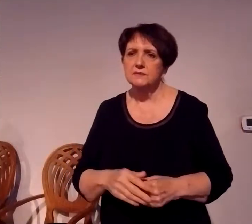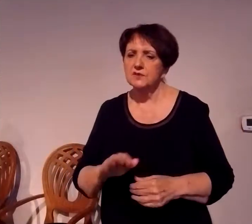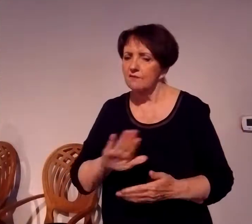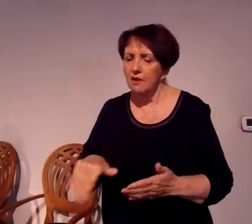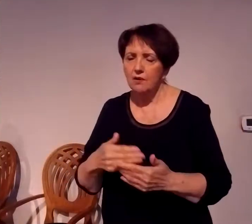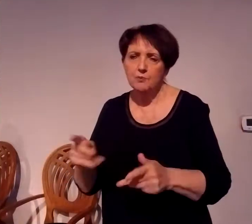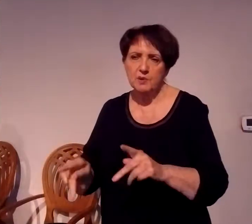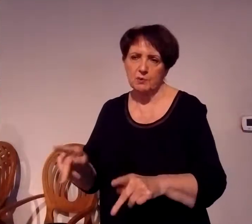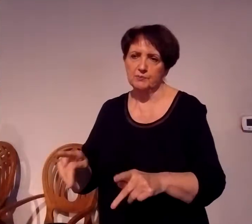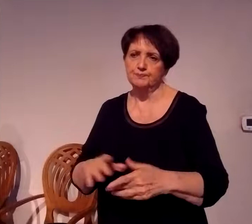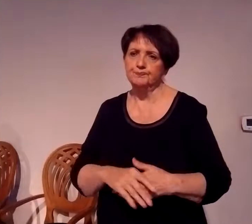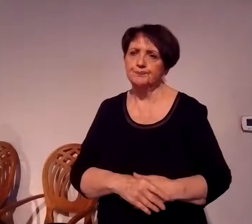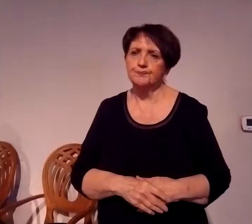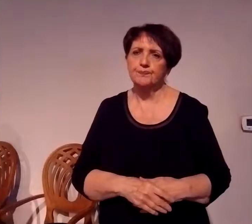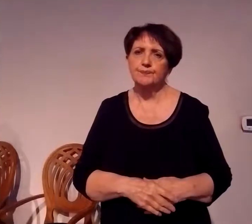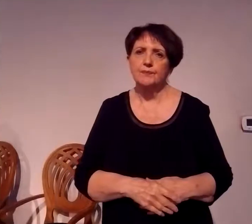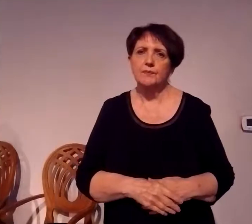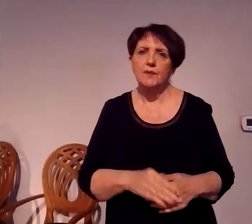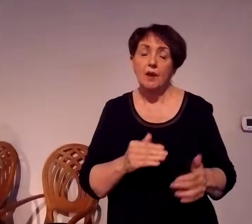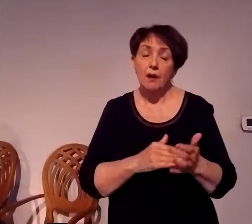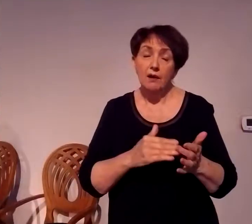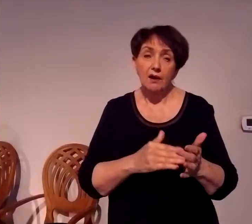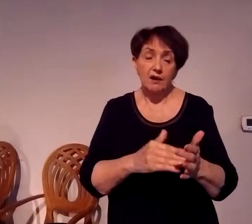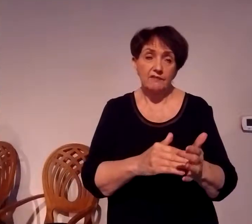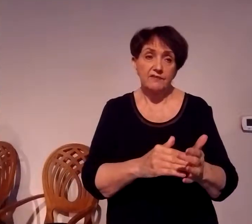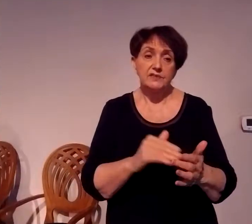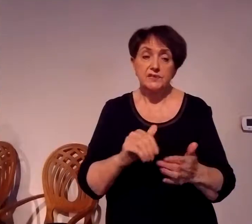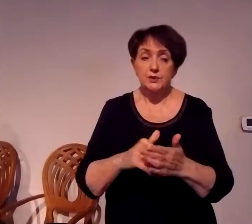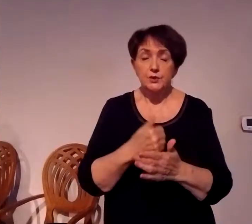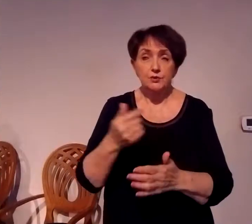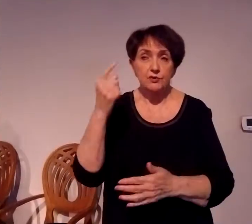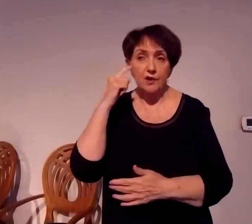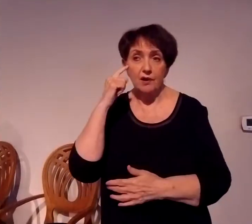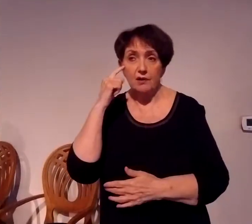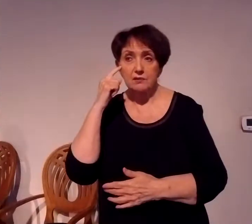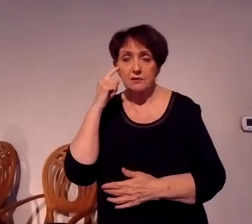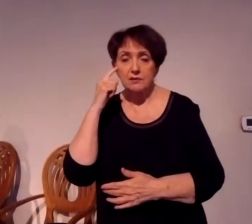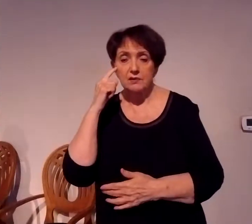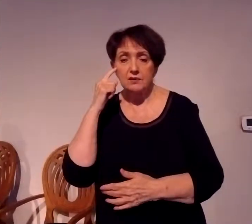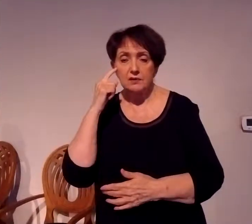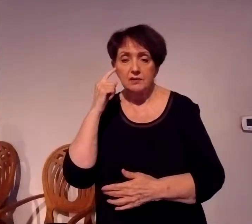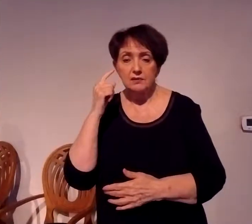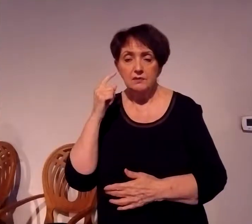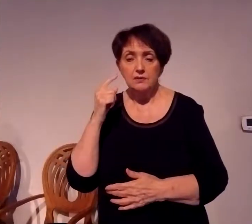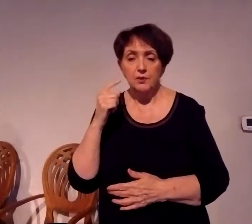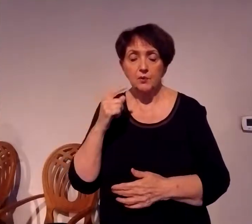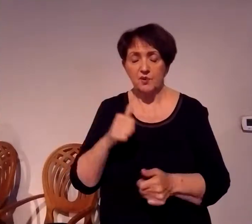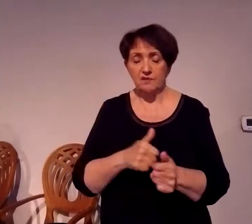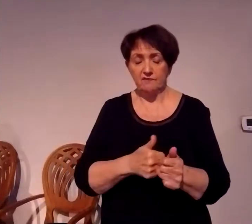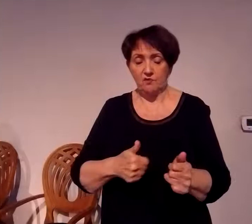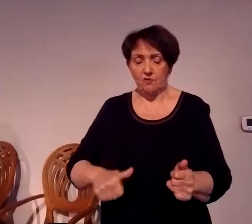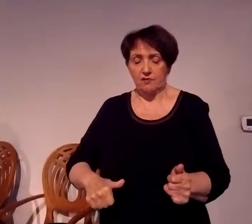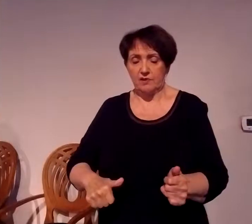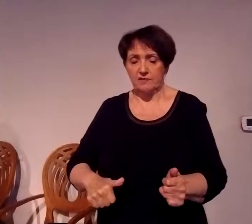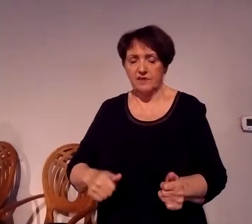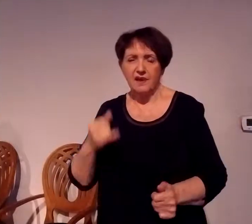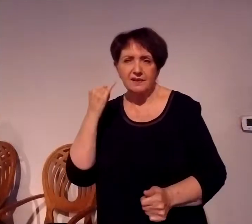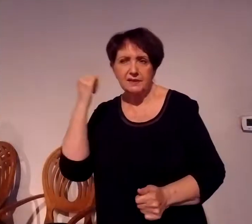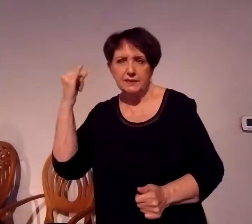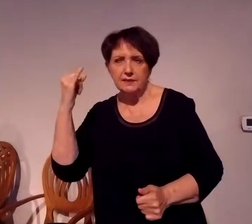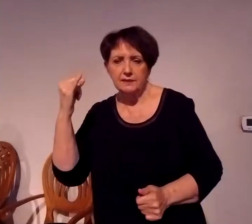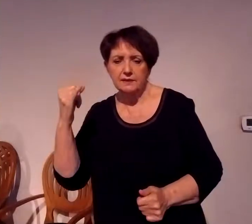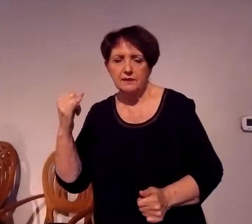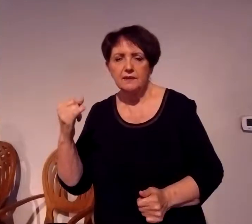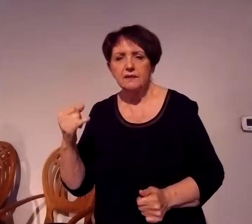humanity. Often in New Thought, we shy away from this notion that there